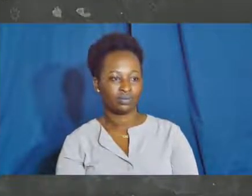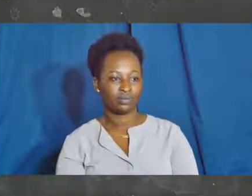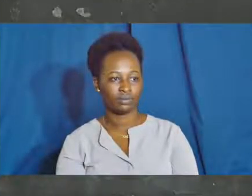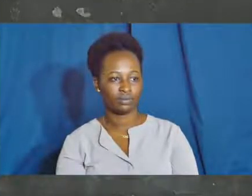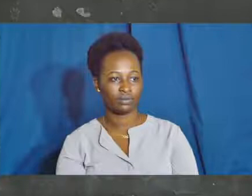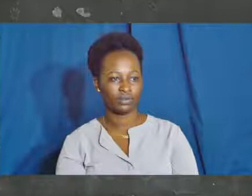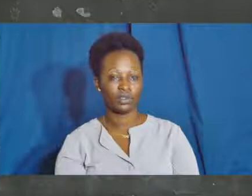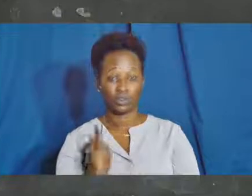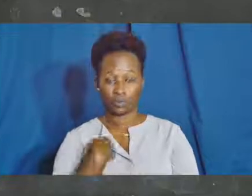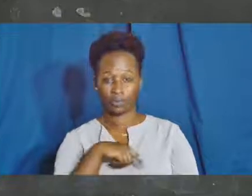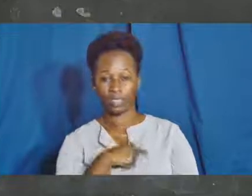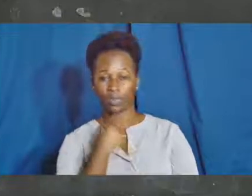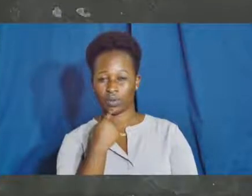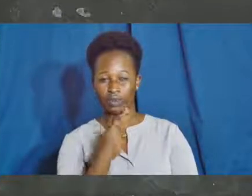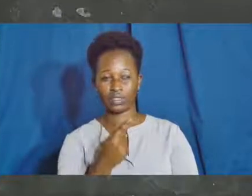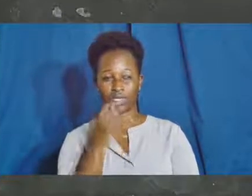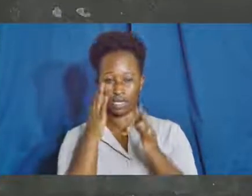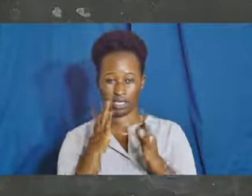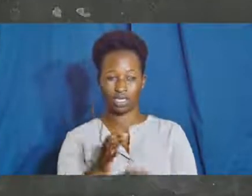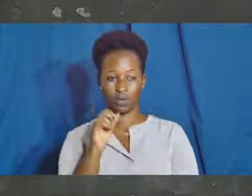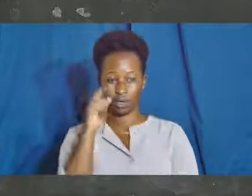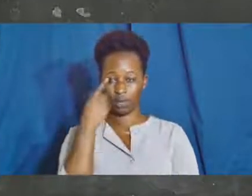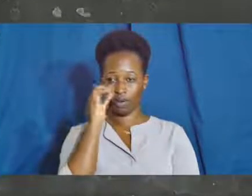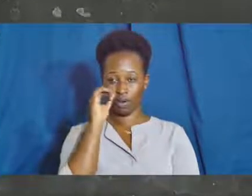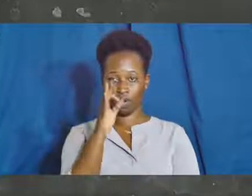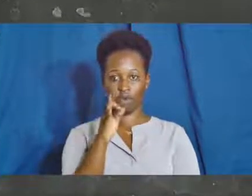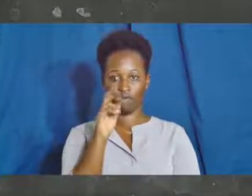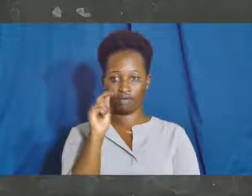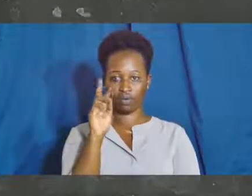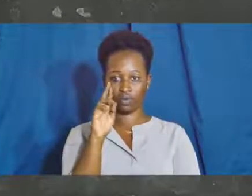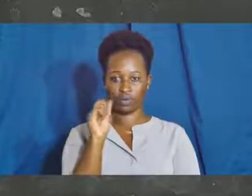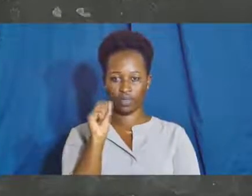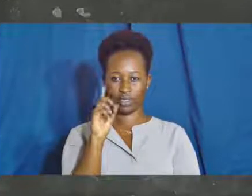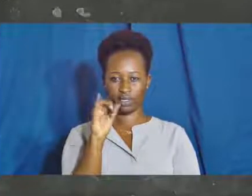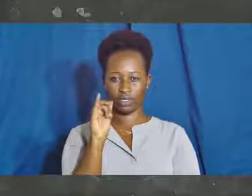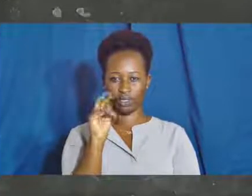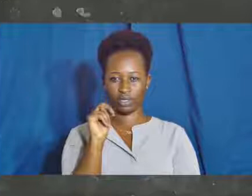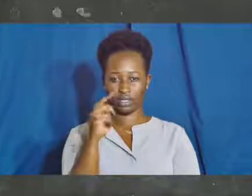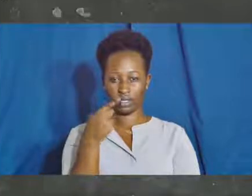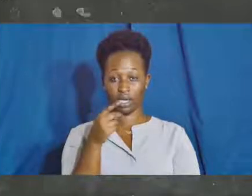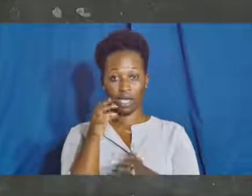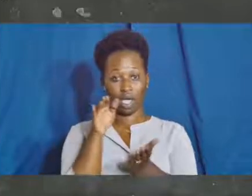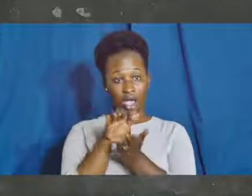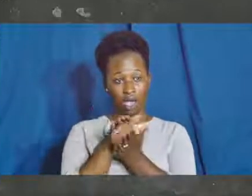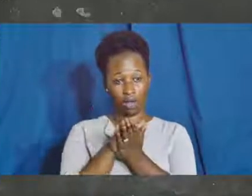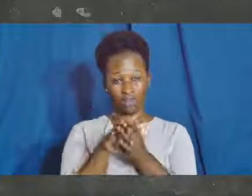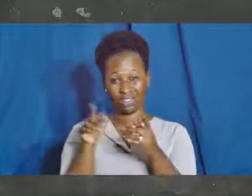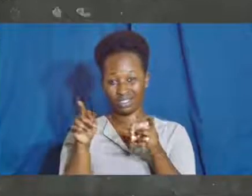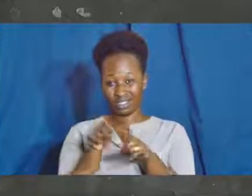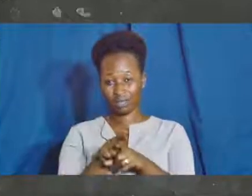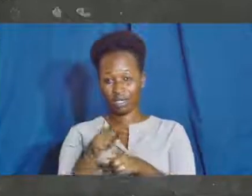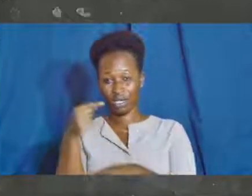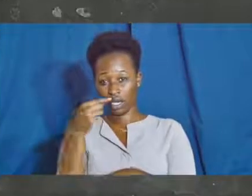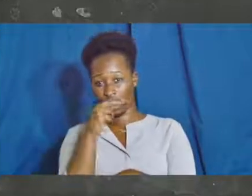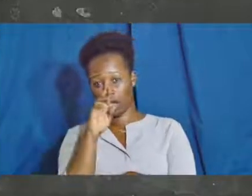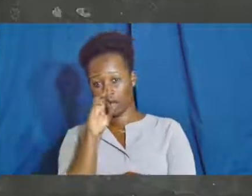we said that one of the components of the trading account is gross profit. So our major aim of preparing this is